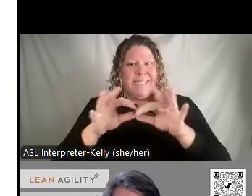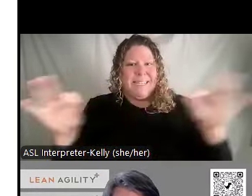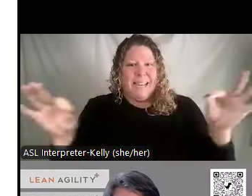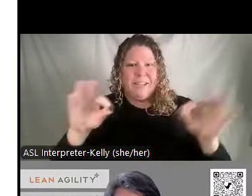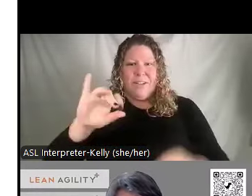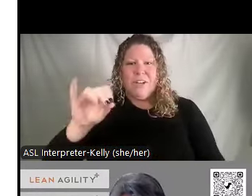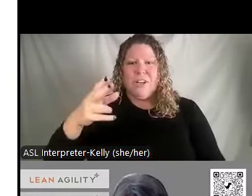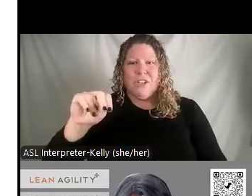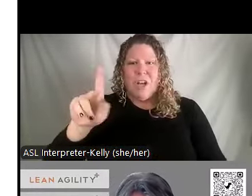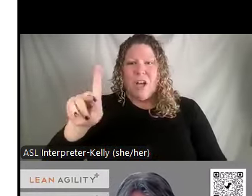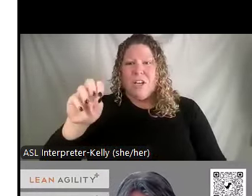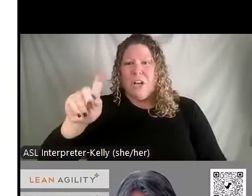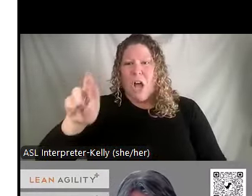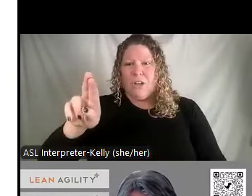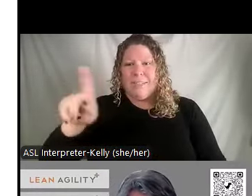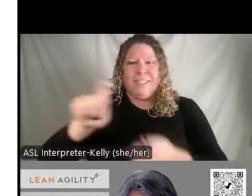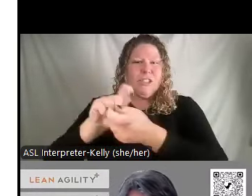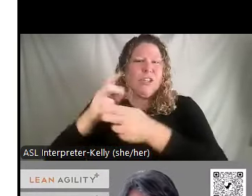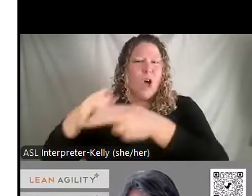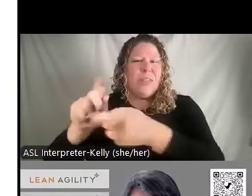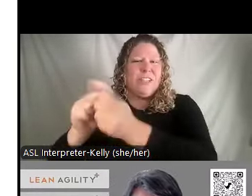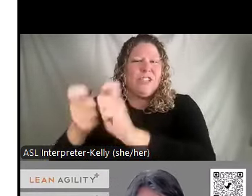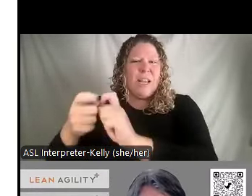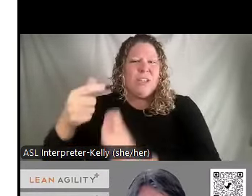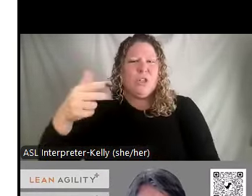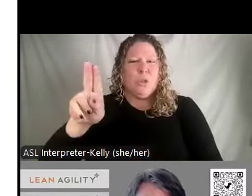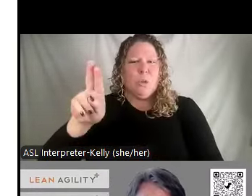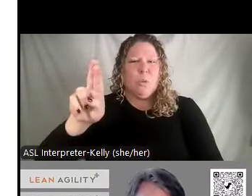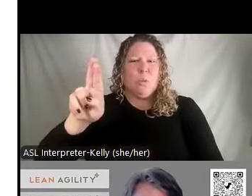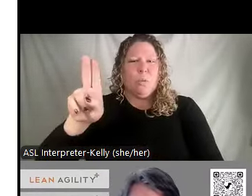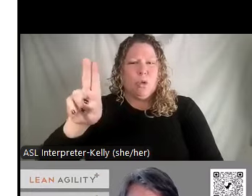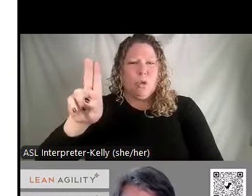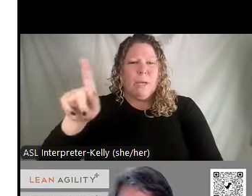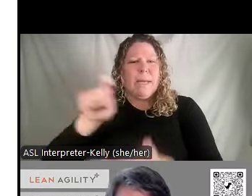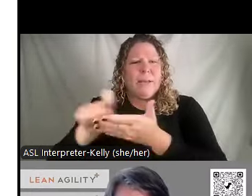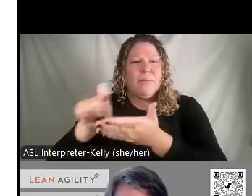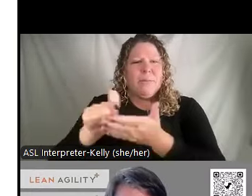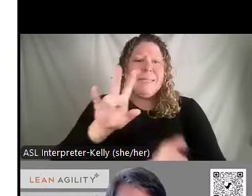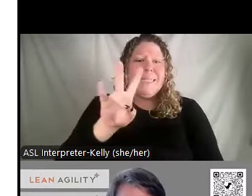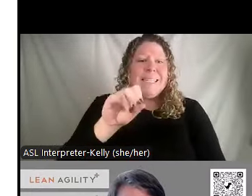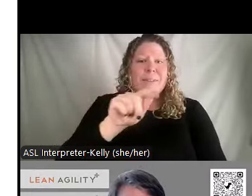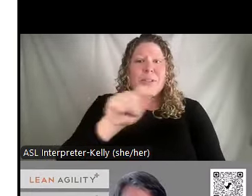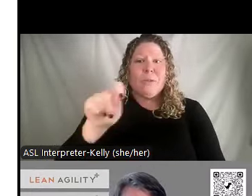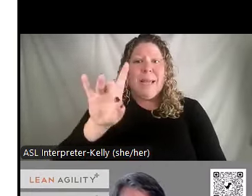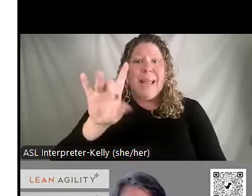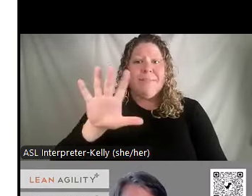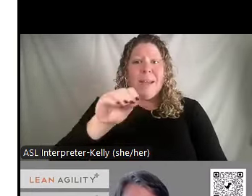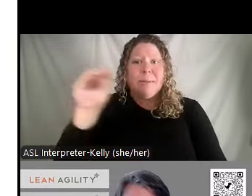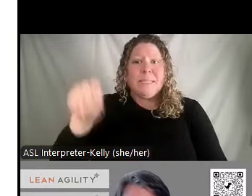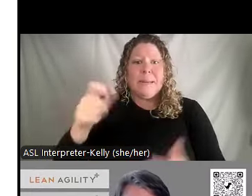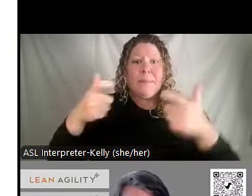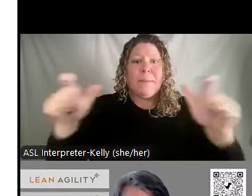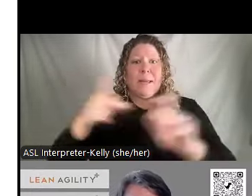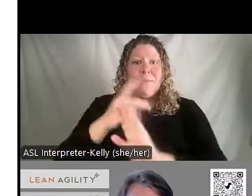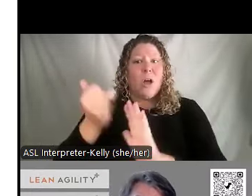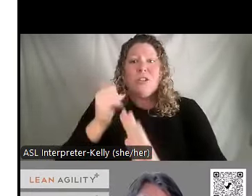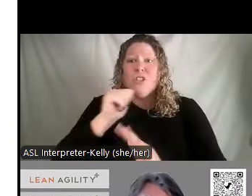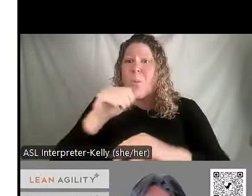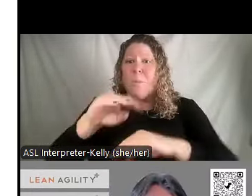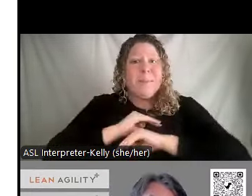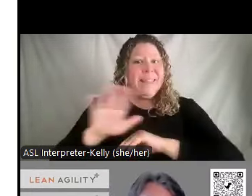the change guru, he wrote that something like between 70 and 85% of major projects don't meet their stated goals.